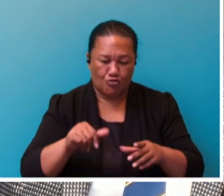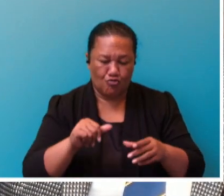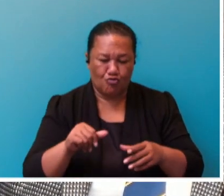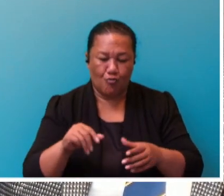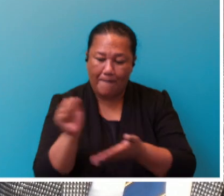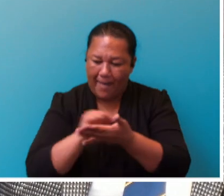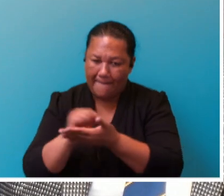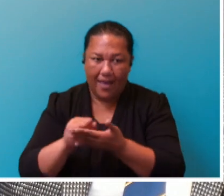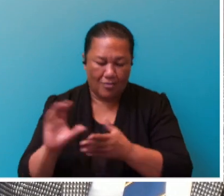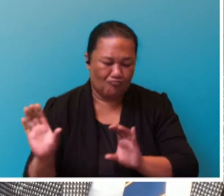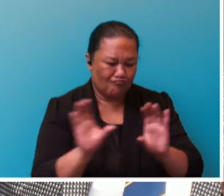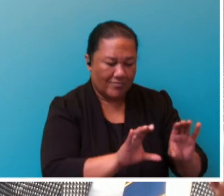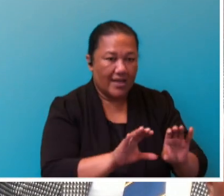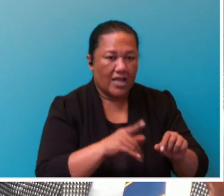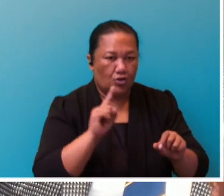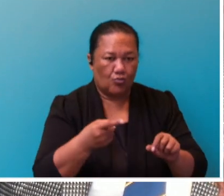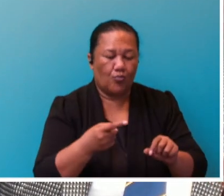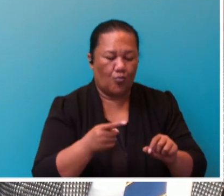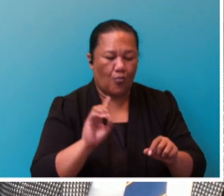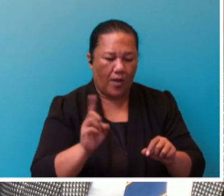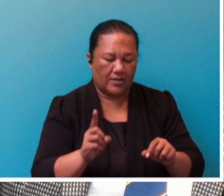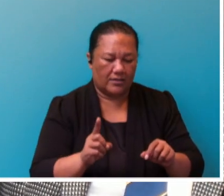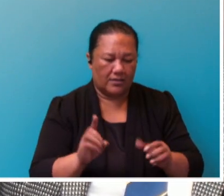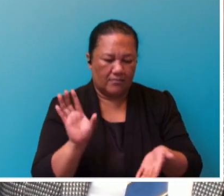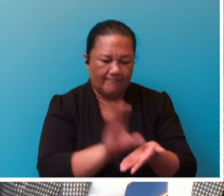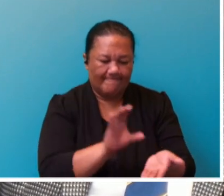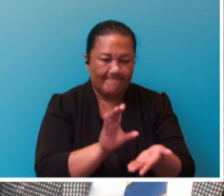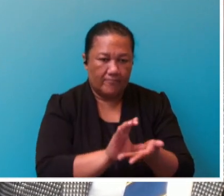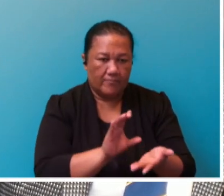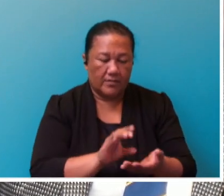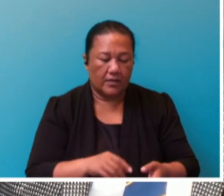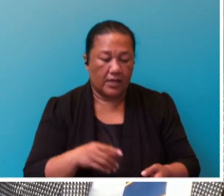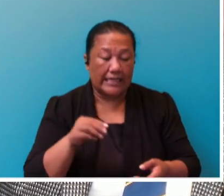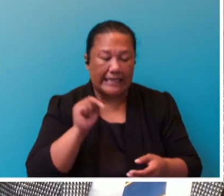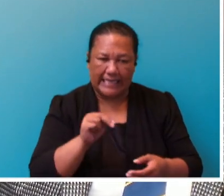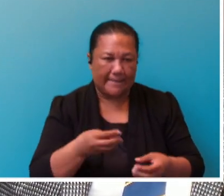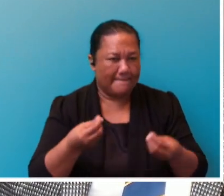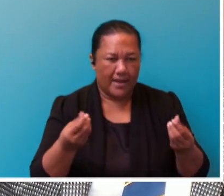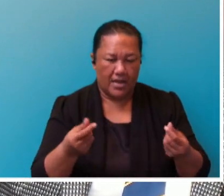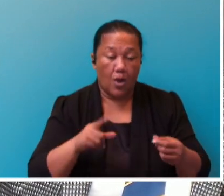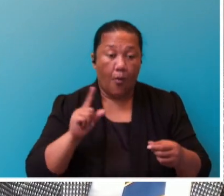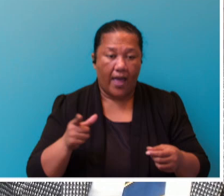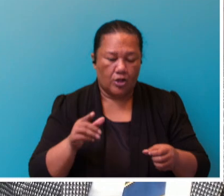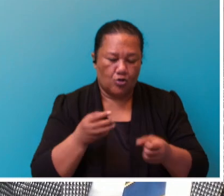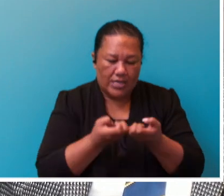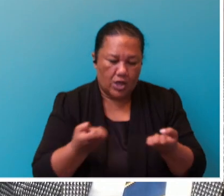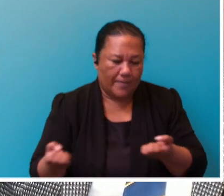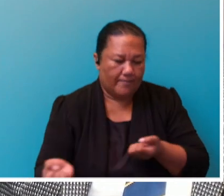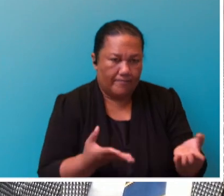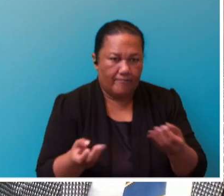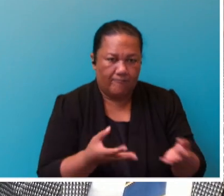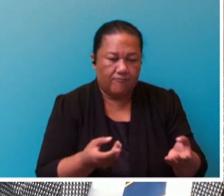each year to manage cybersecurity issues in the country.